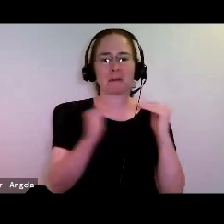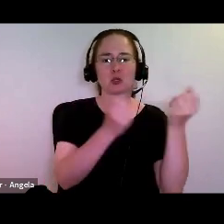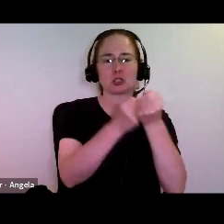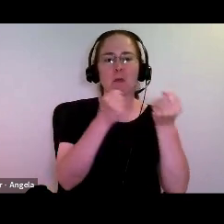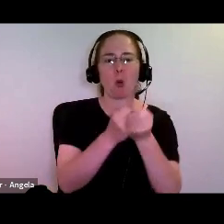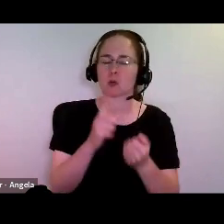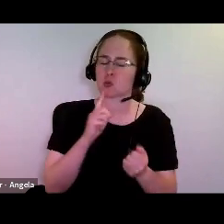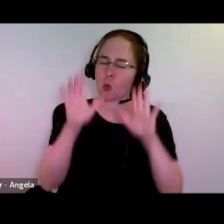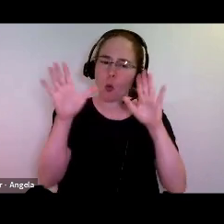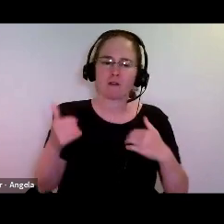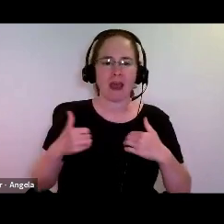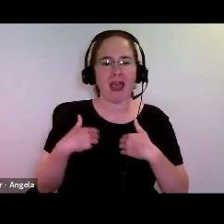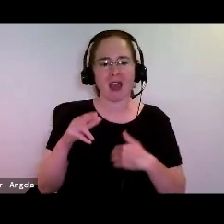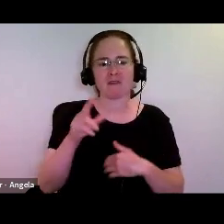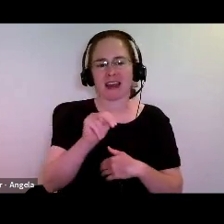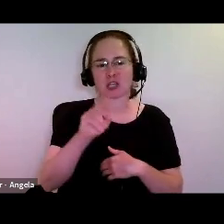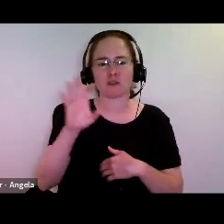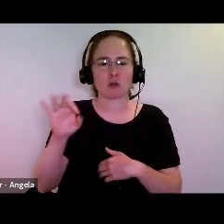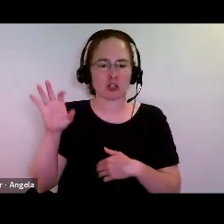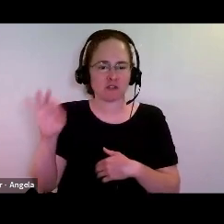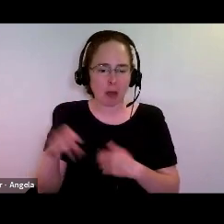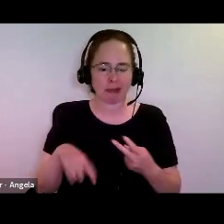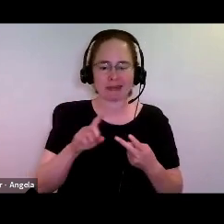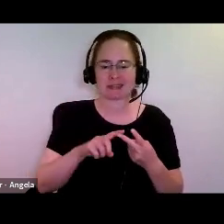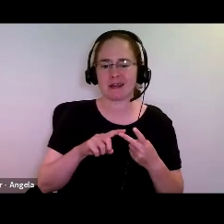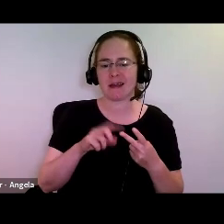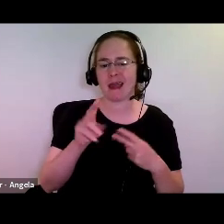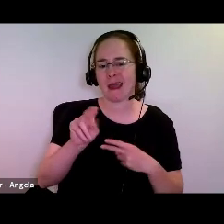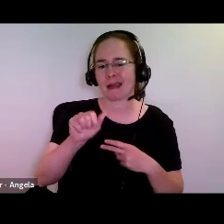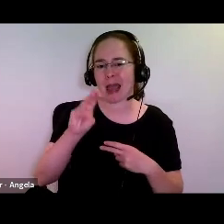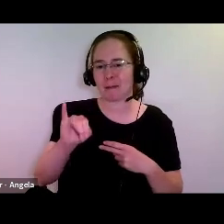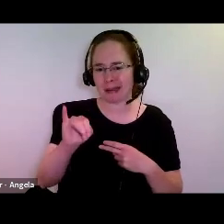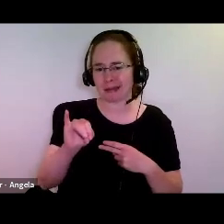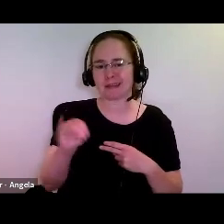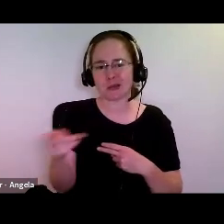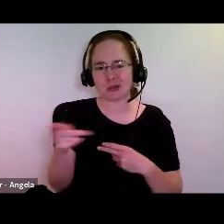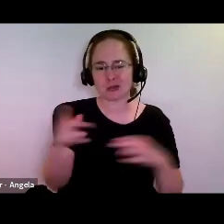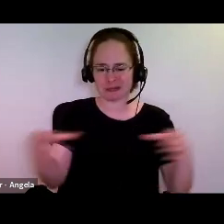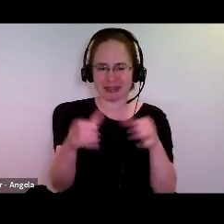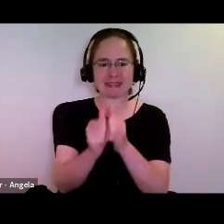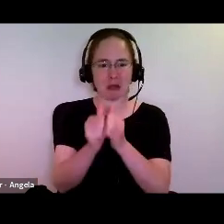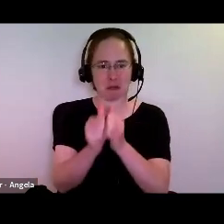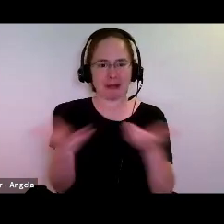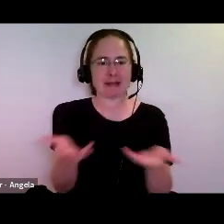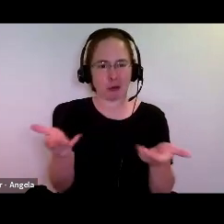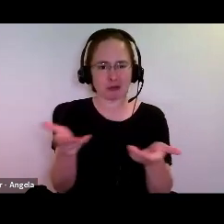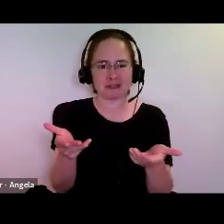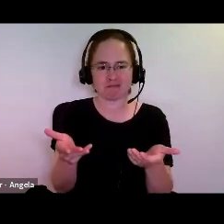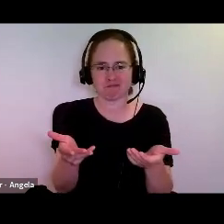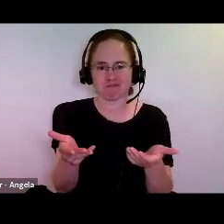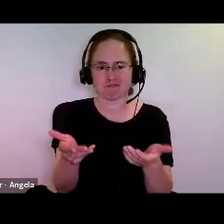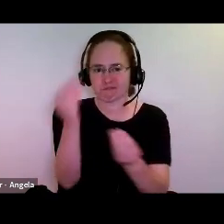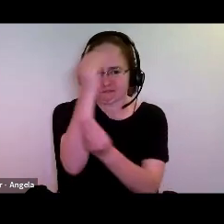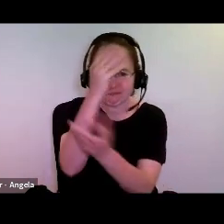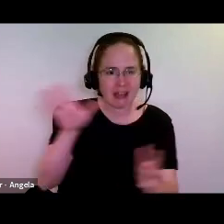wonderful to have the National Federation of Families and the National Alliance on Mental Illness here together to share their